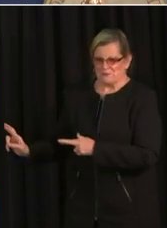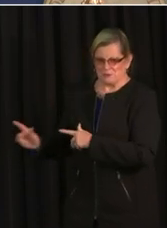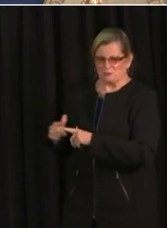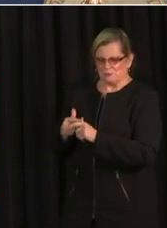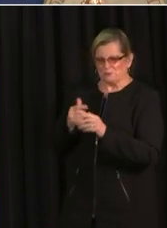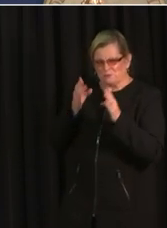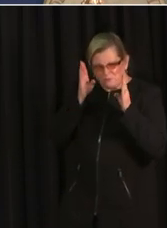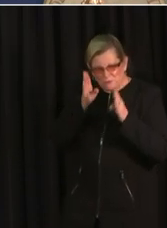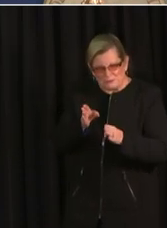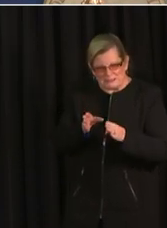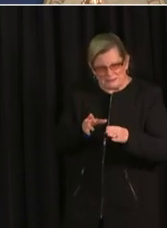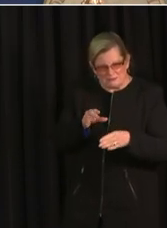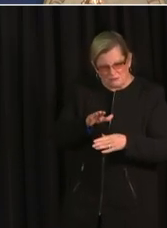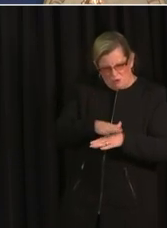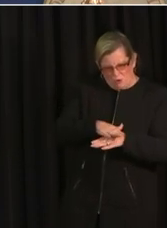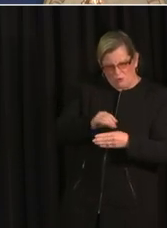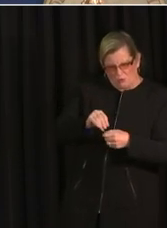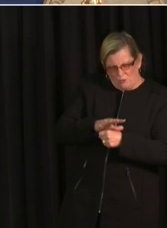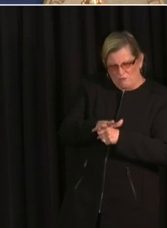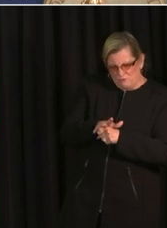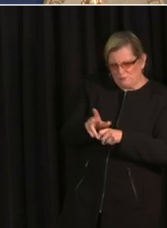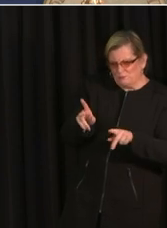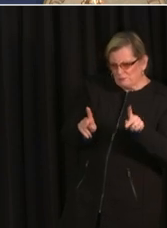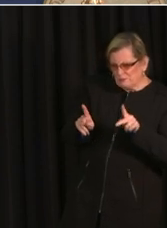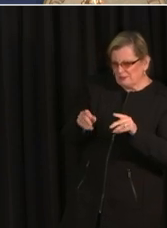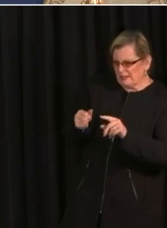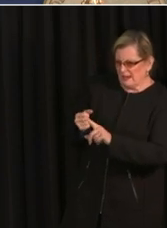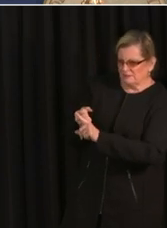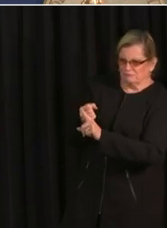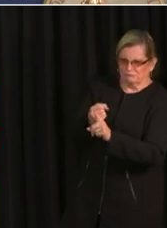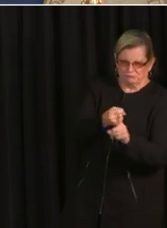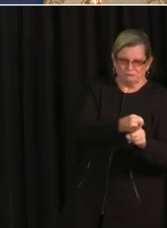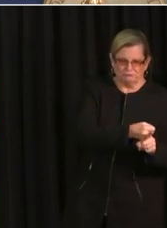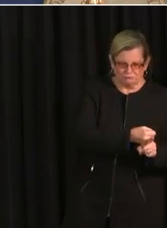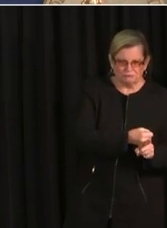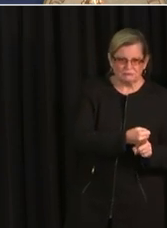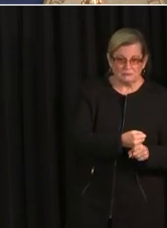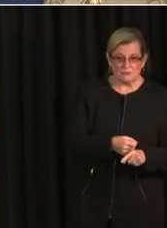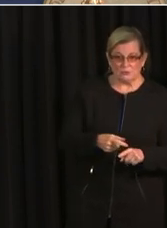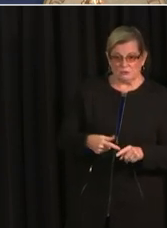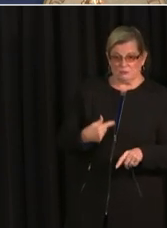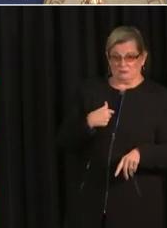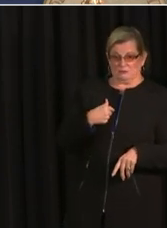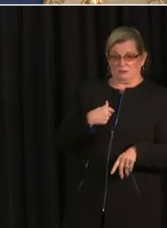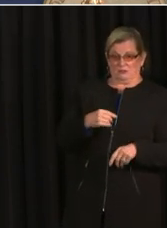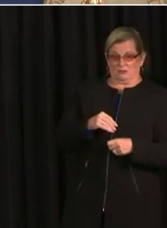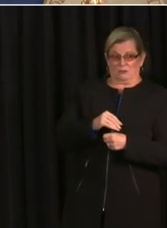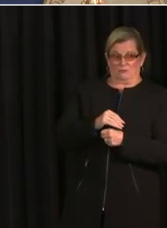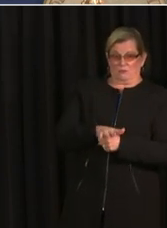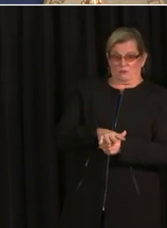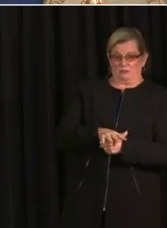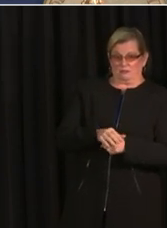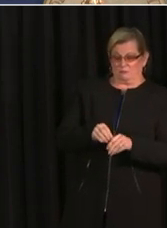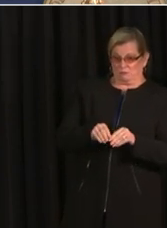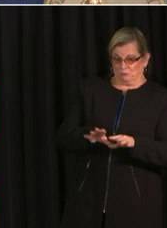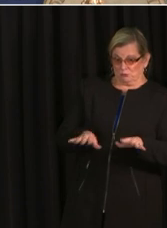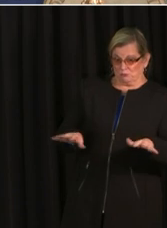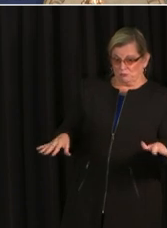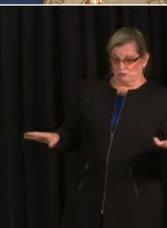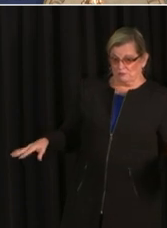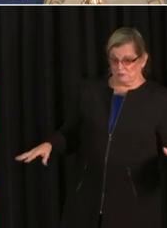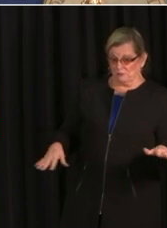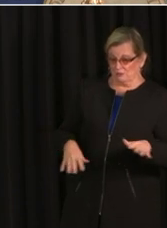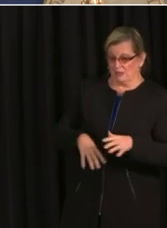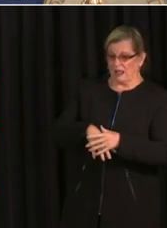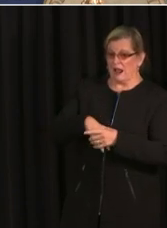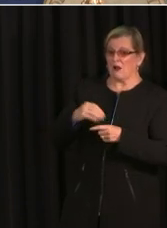focused on these populations. But when we keep the spread of the virus out of our